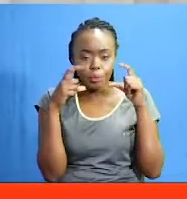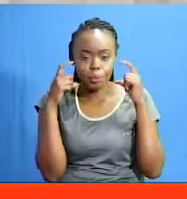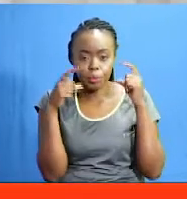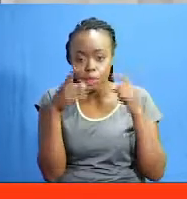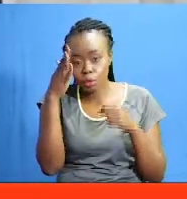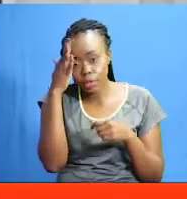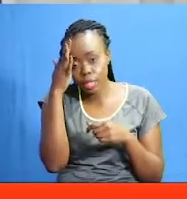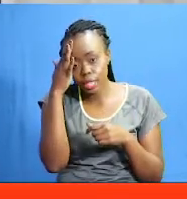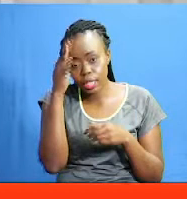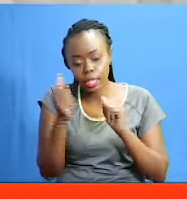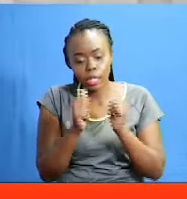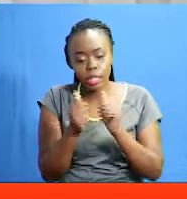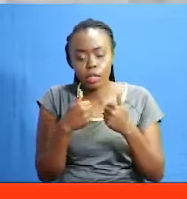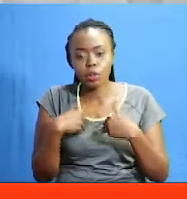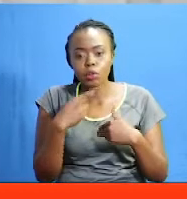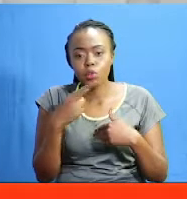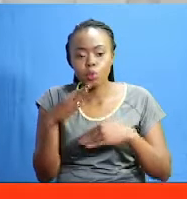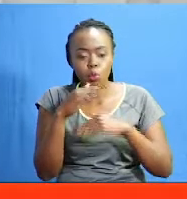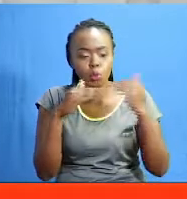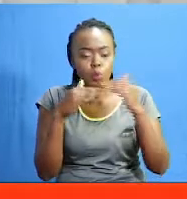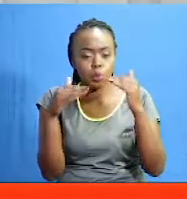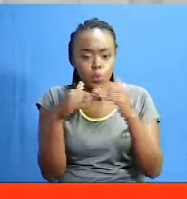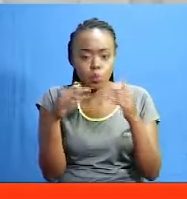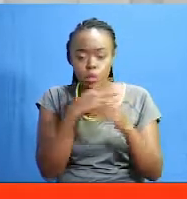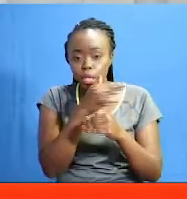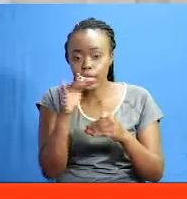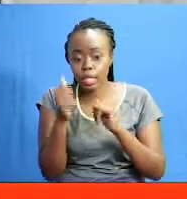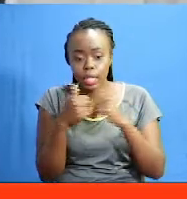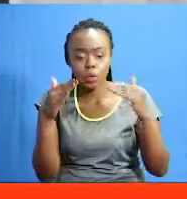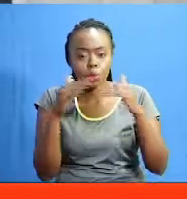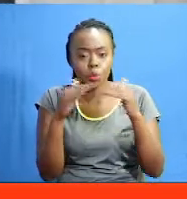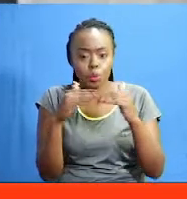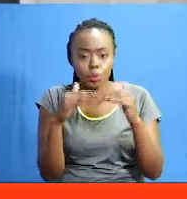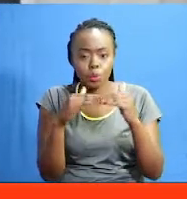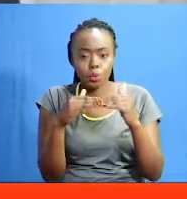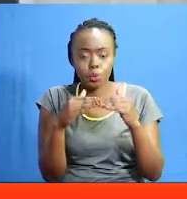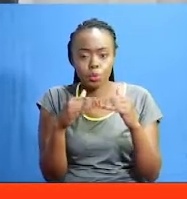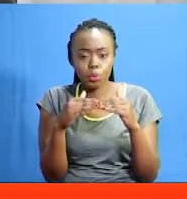masks, you know, which are standardized. They are standard,